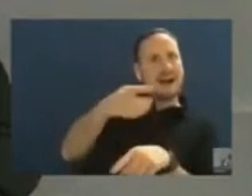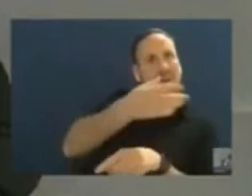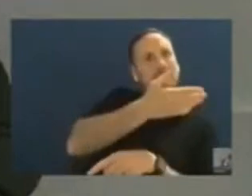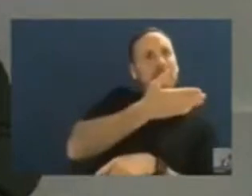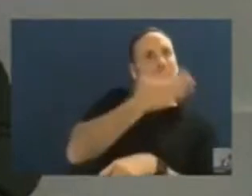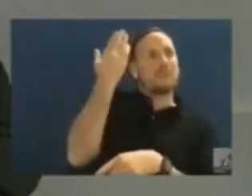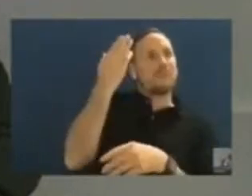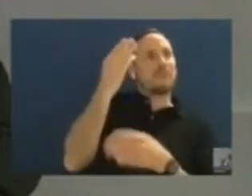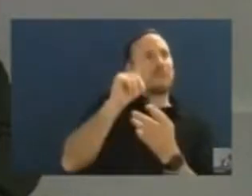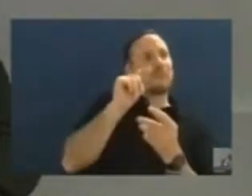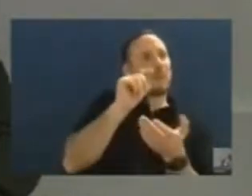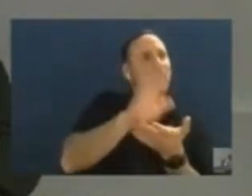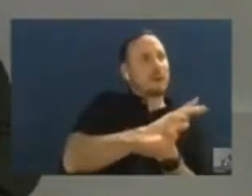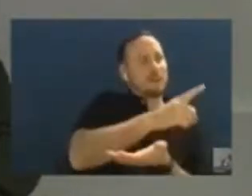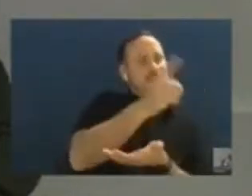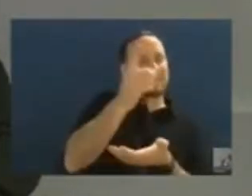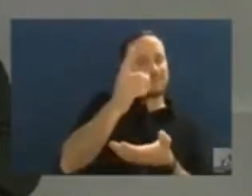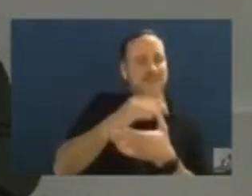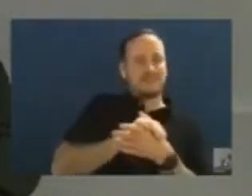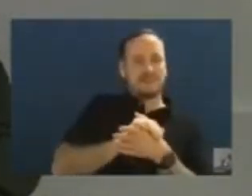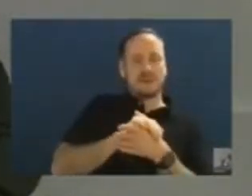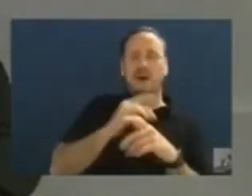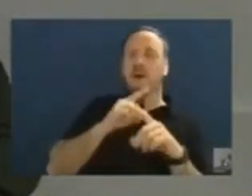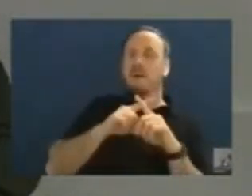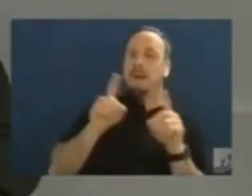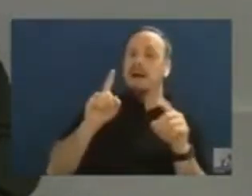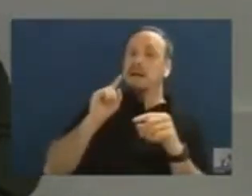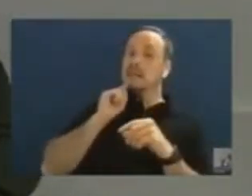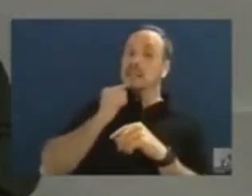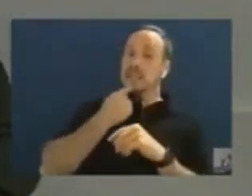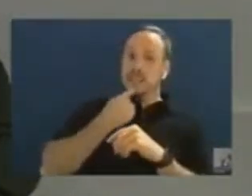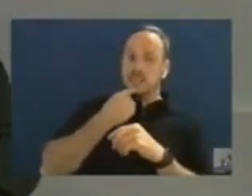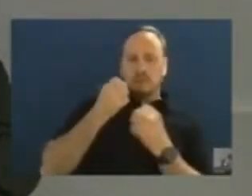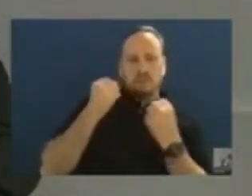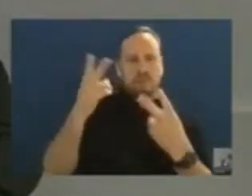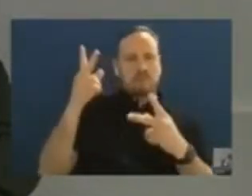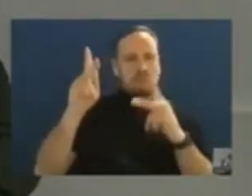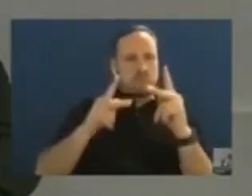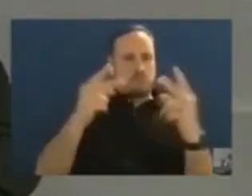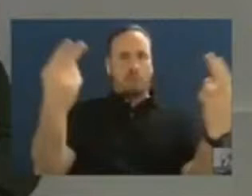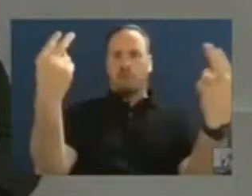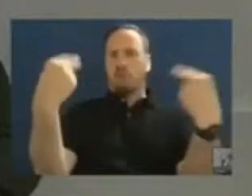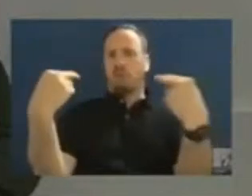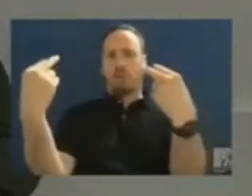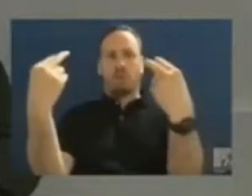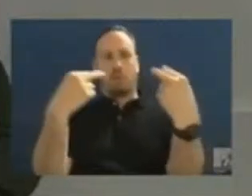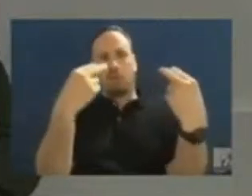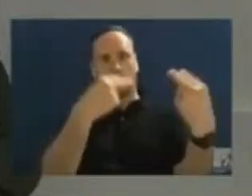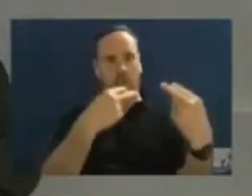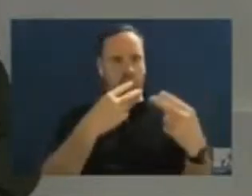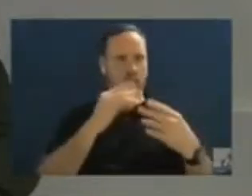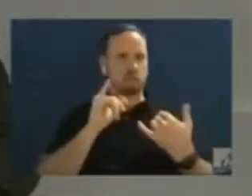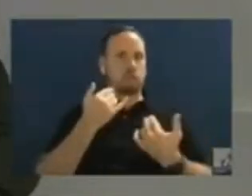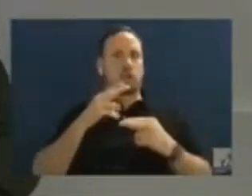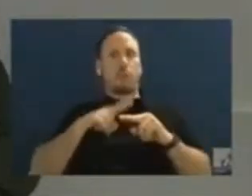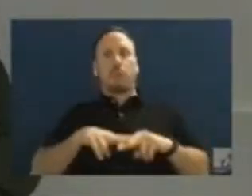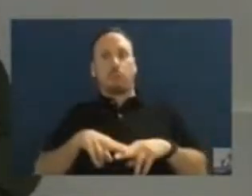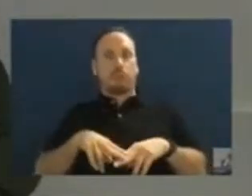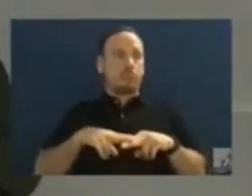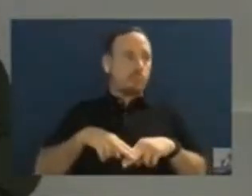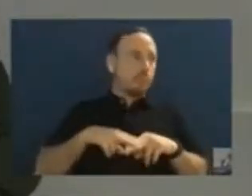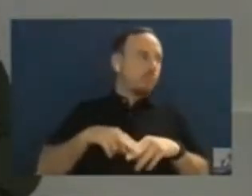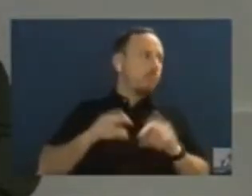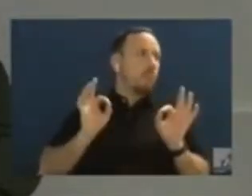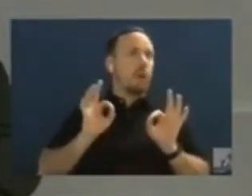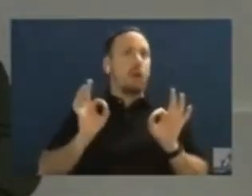seriousness, I think there's a lot of perceptions out there that we've been sitting on our hands since School got out on March 13th and not really done a